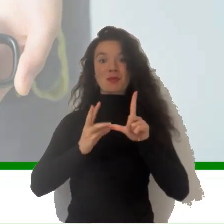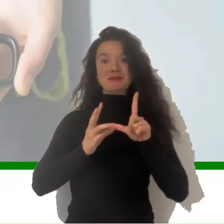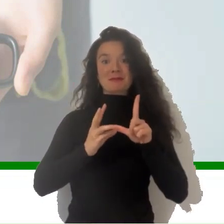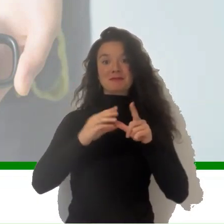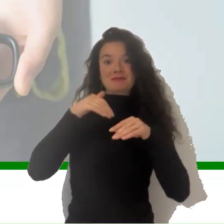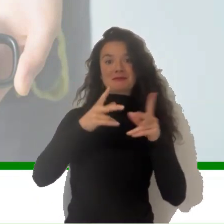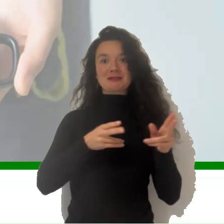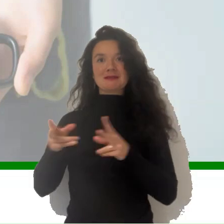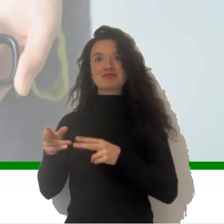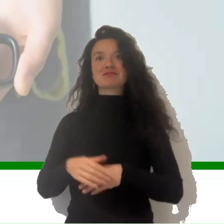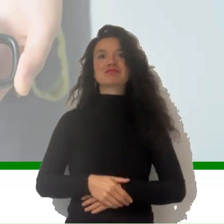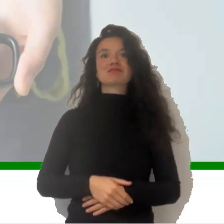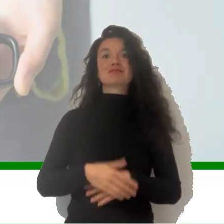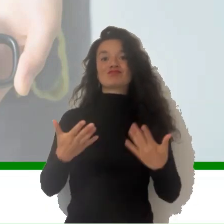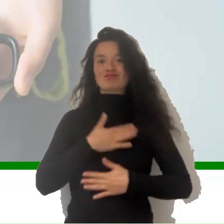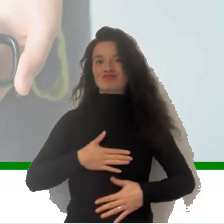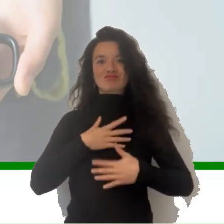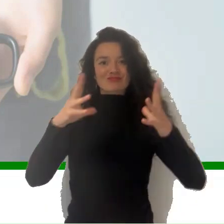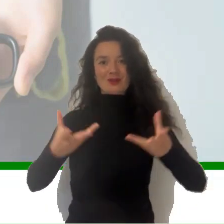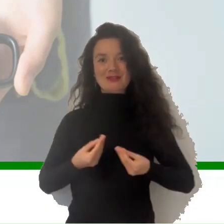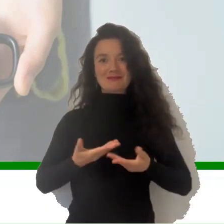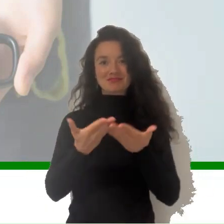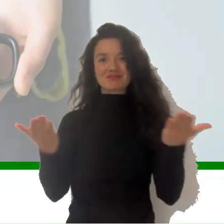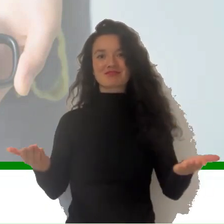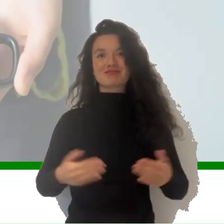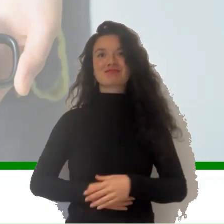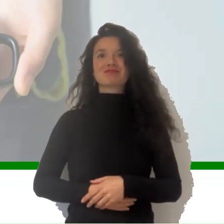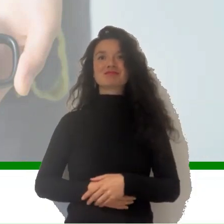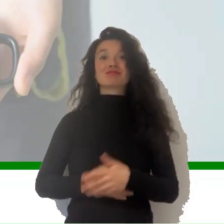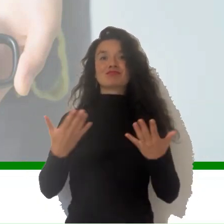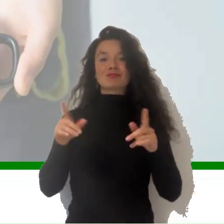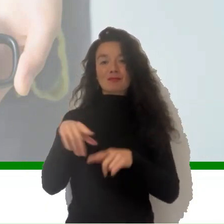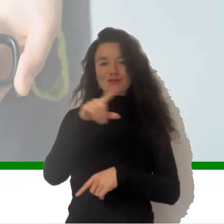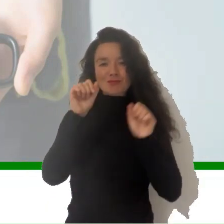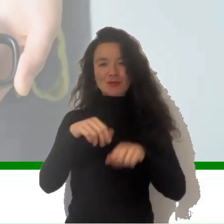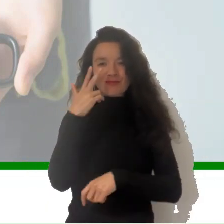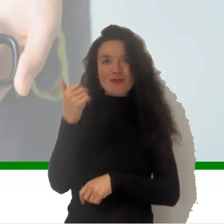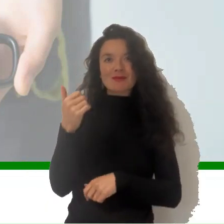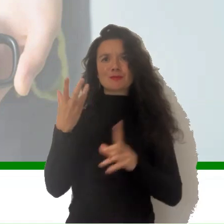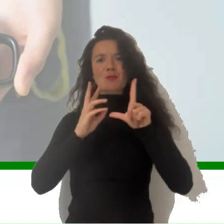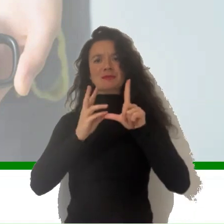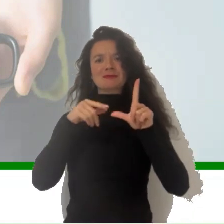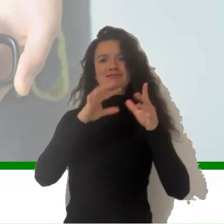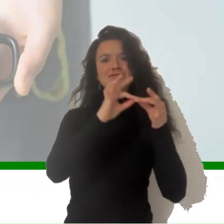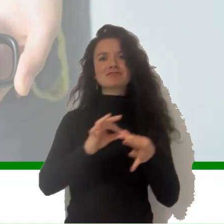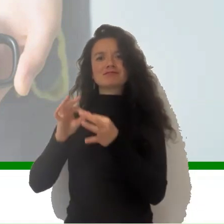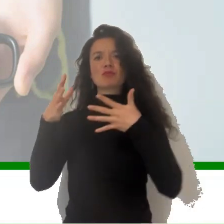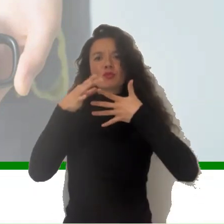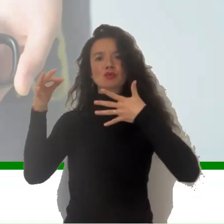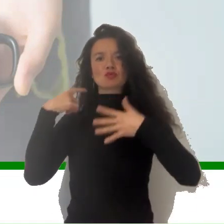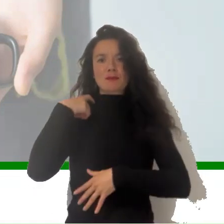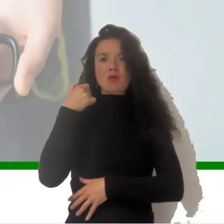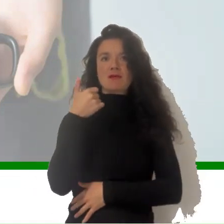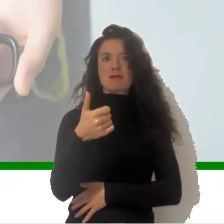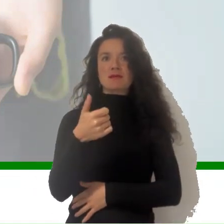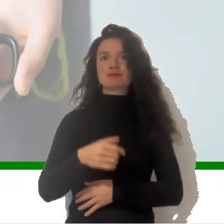us. As you can see, this webinar is linked to Module 1 of Green Skills for Dev webinars.